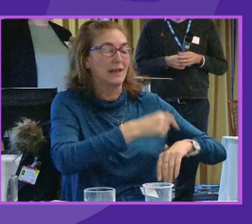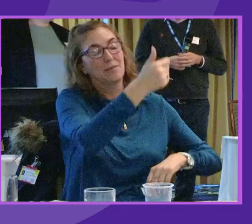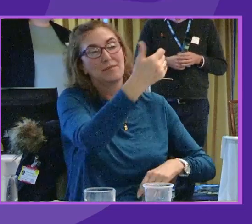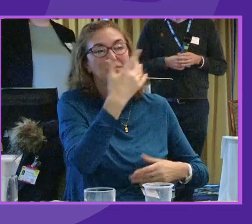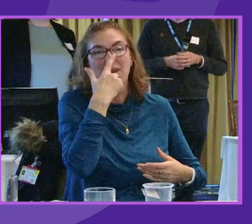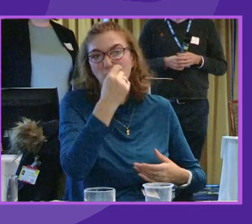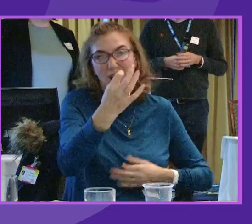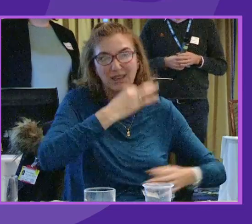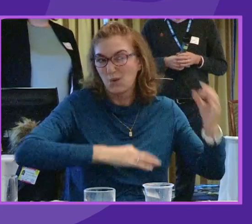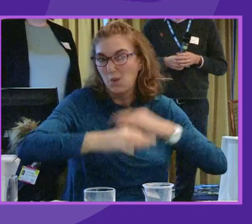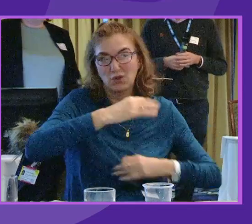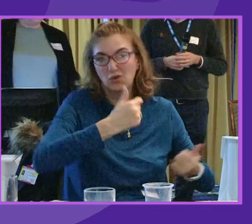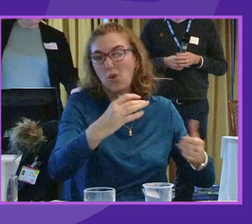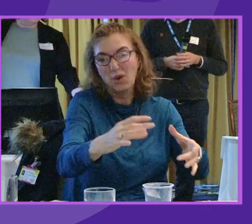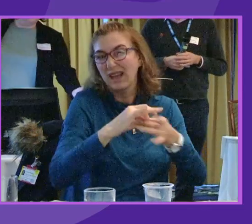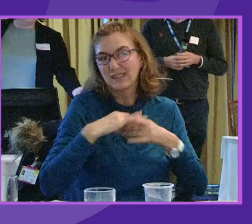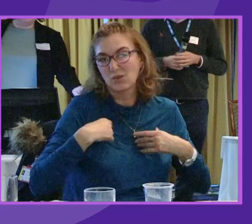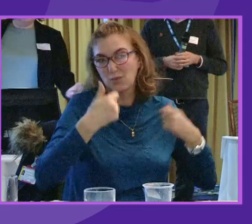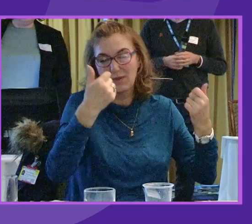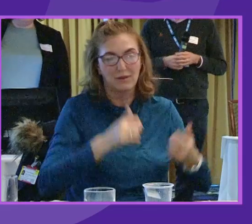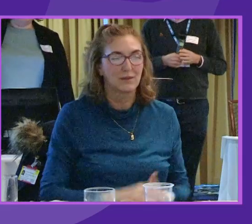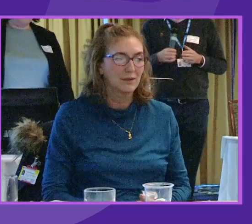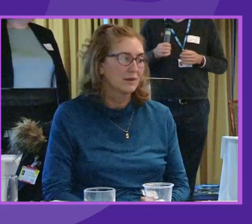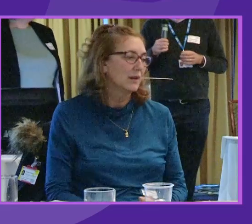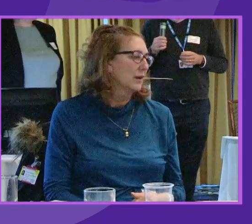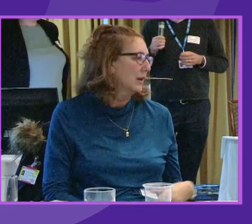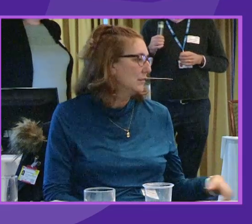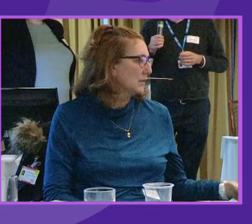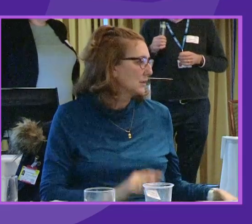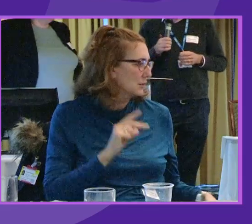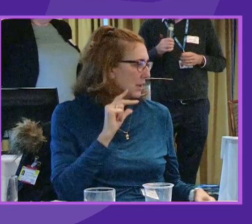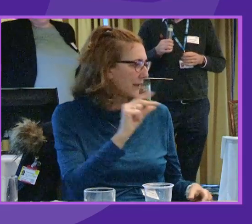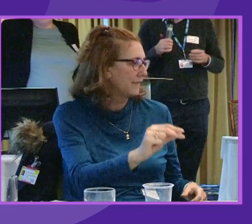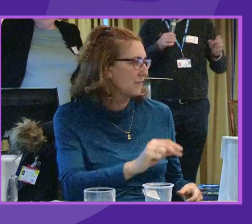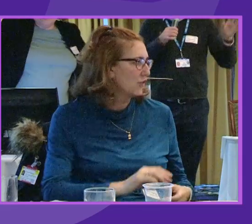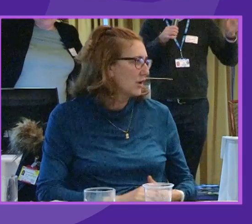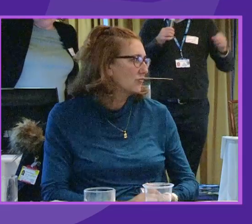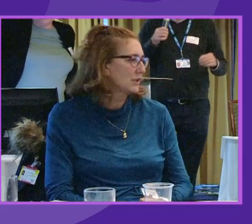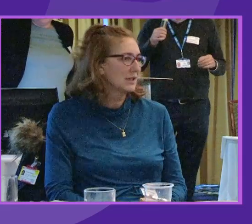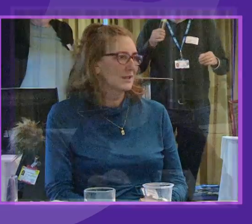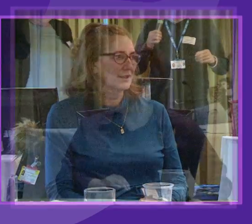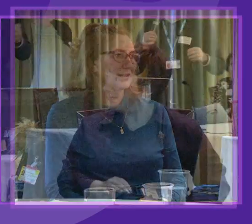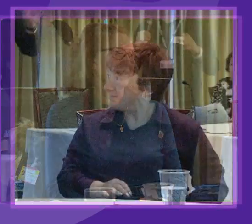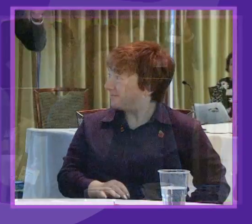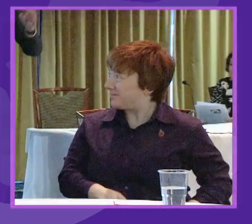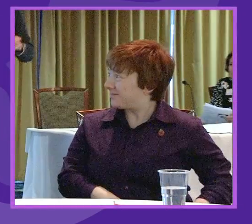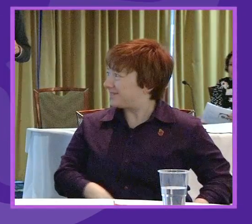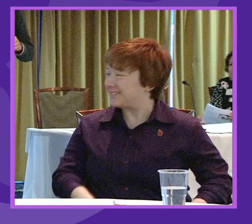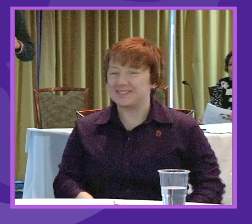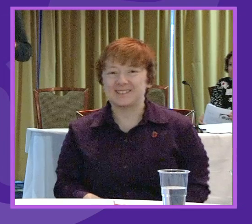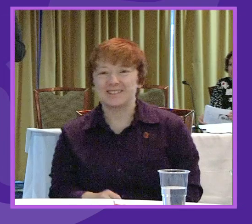out of time, but I'm sure Phil and I'd be happy to take any questions or get in touch with us about how this might work. So,